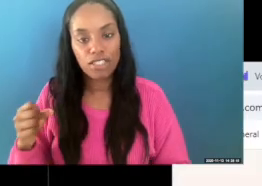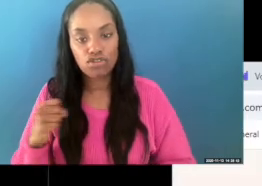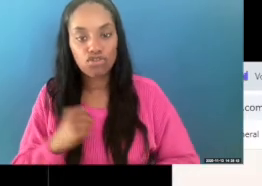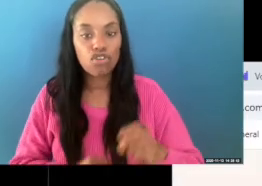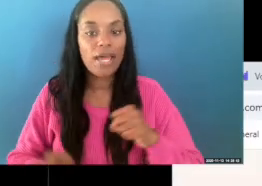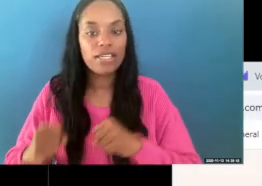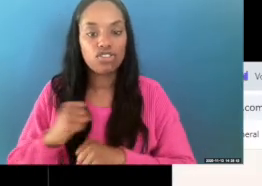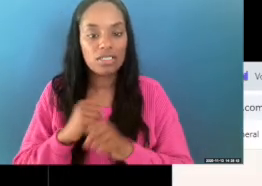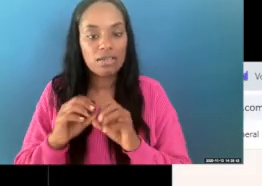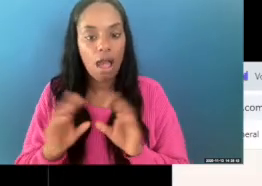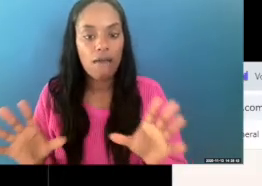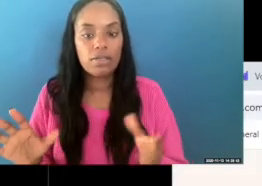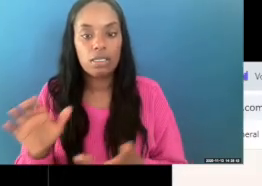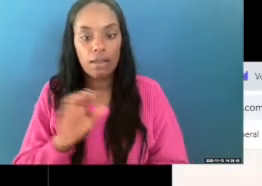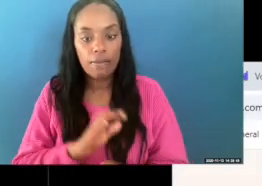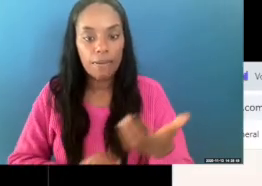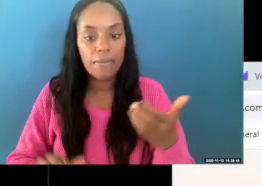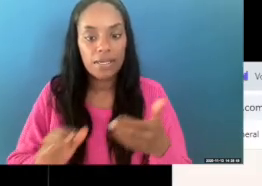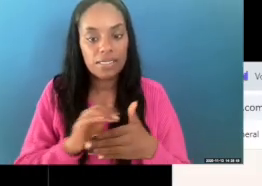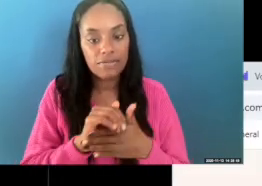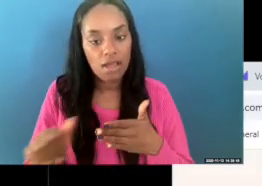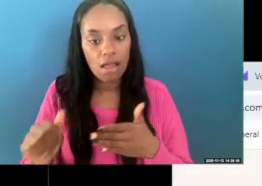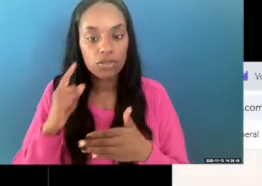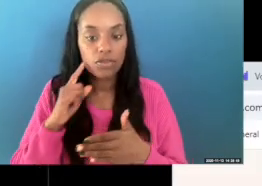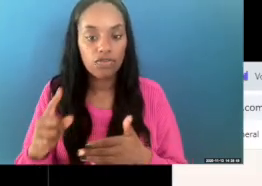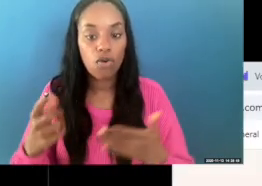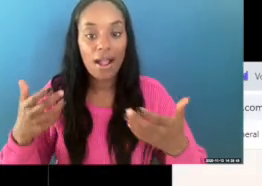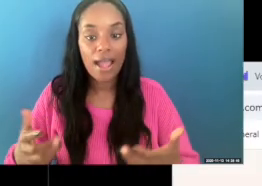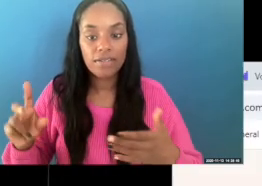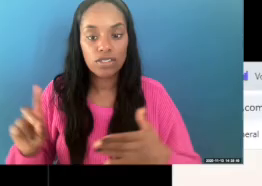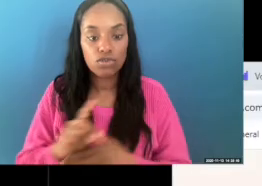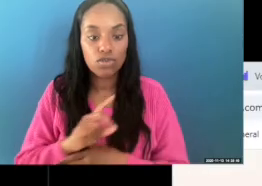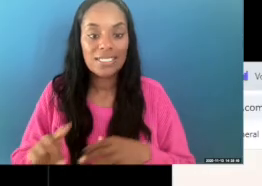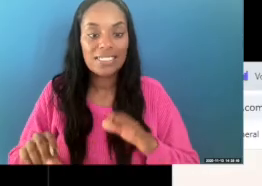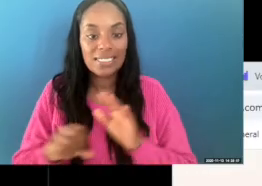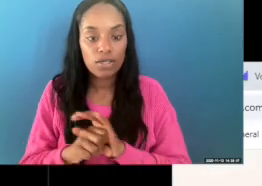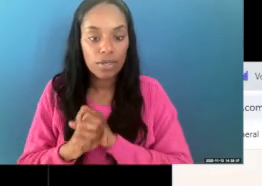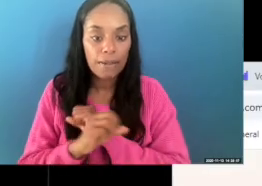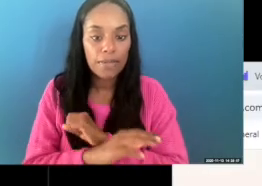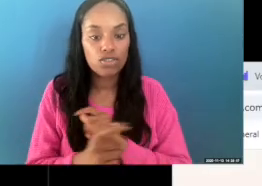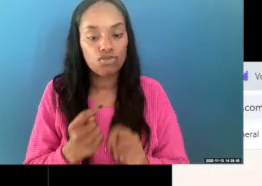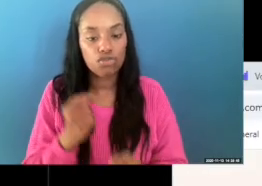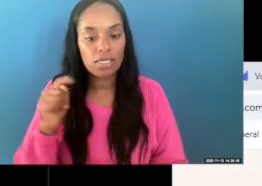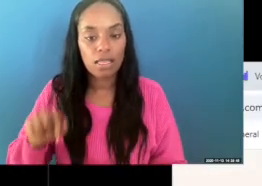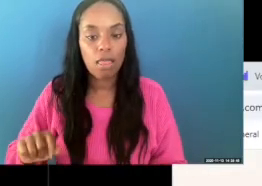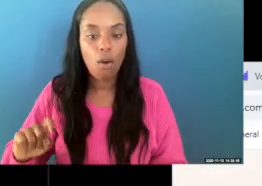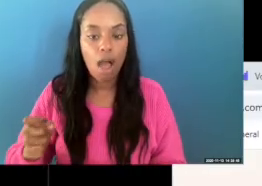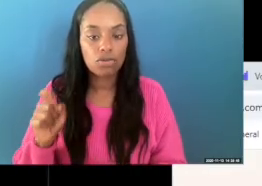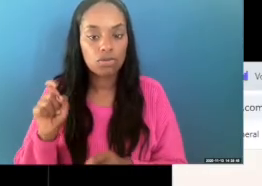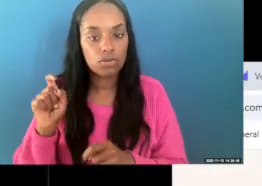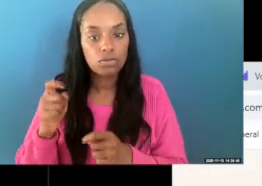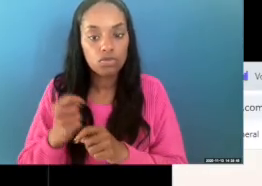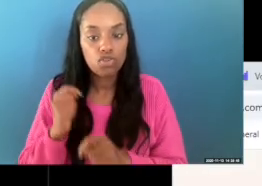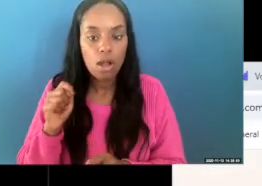how strong we've seen that demand, especially over the opening a couple months ago? Yes, we think that there should be an and